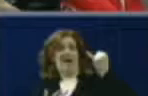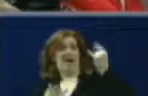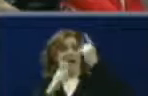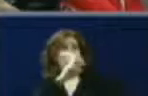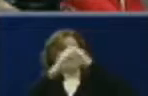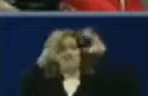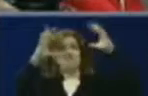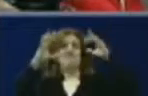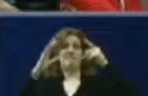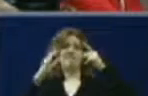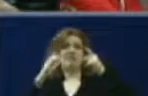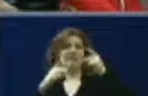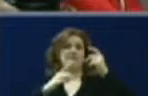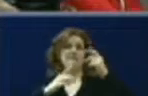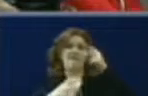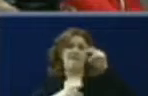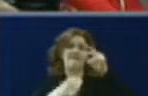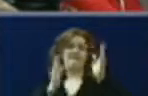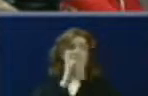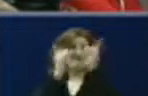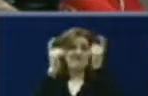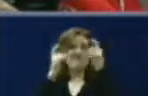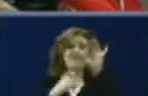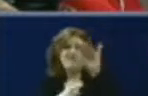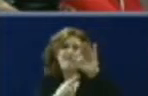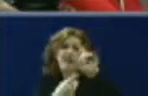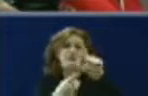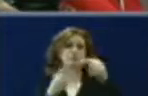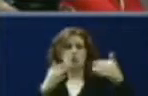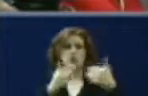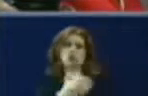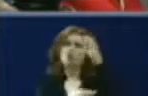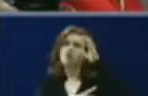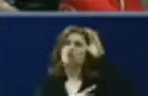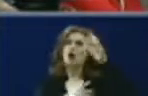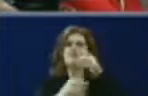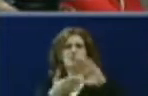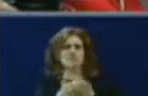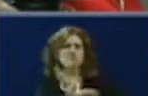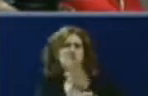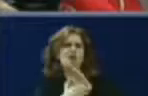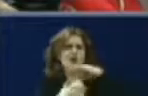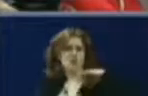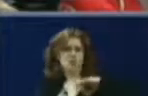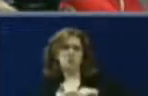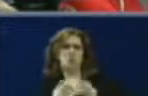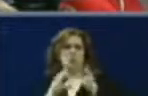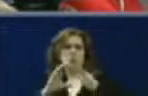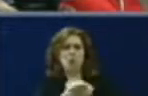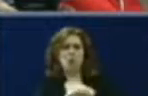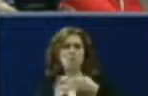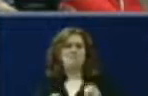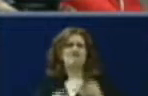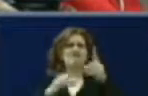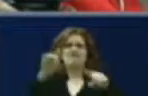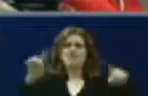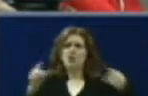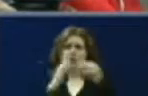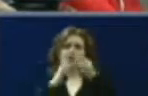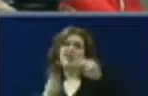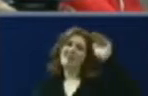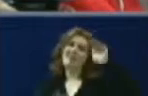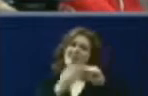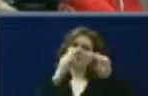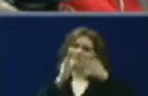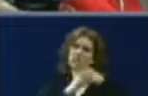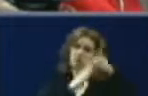where there was a presentation about a new concept in college enrollment to increase the enrollment of students, less instructors, but more use